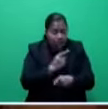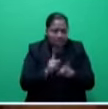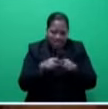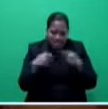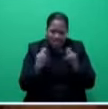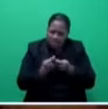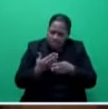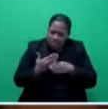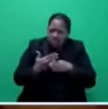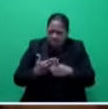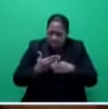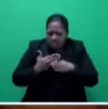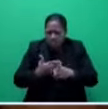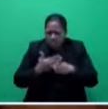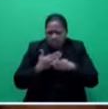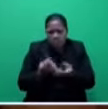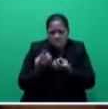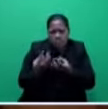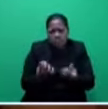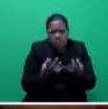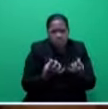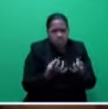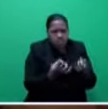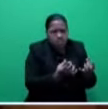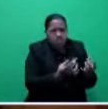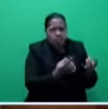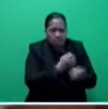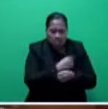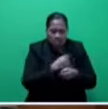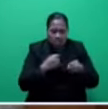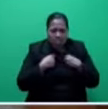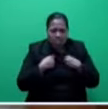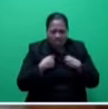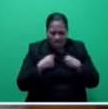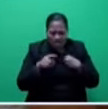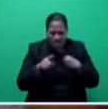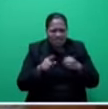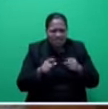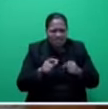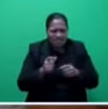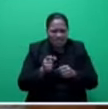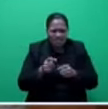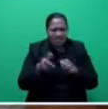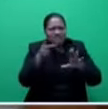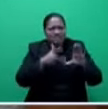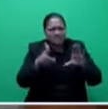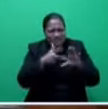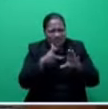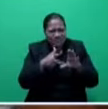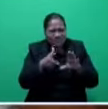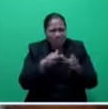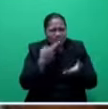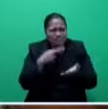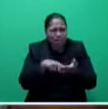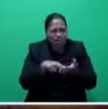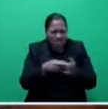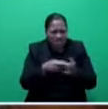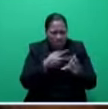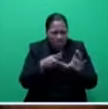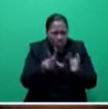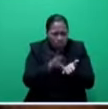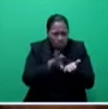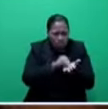been working tirelessly to prepare the content for our local video production. I'd also like to thank the New Zealand government, the Indian government, and